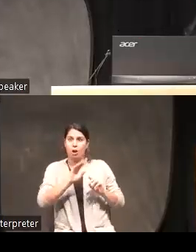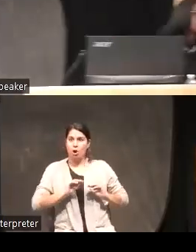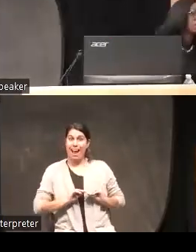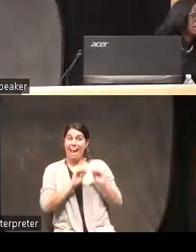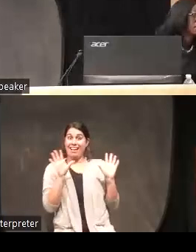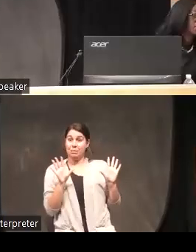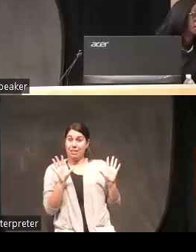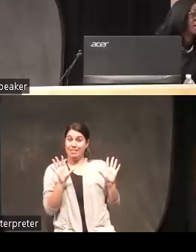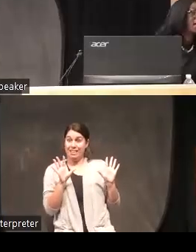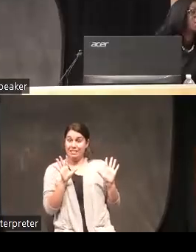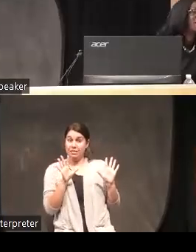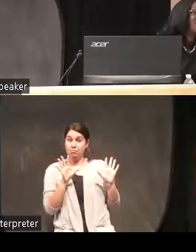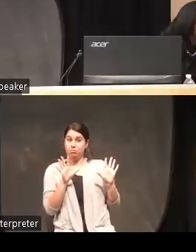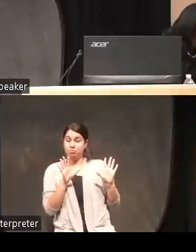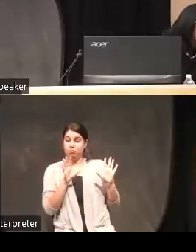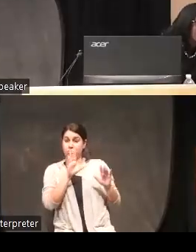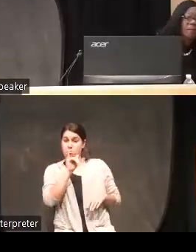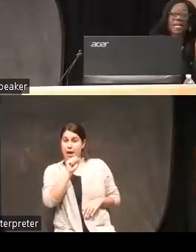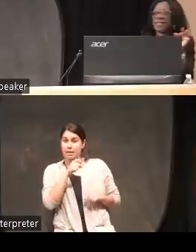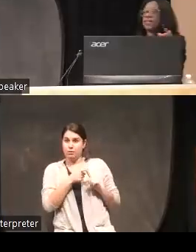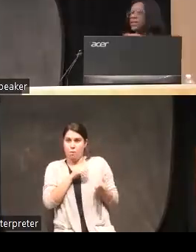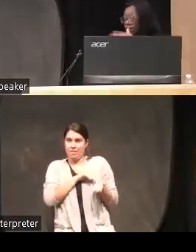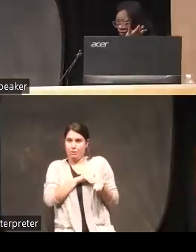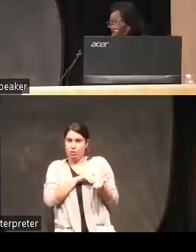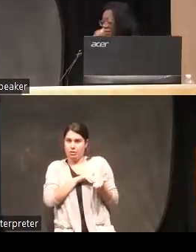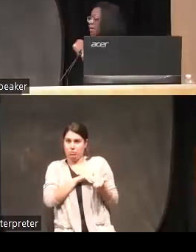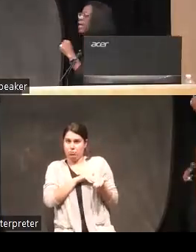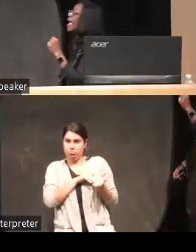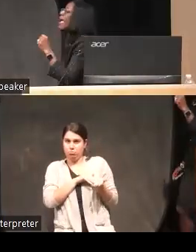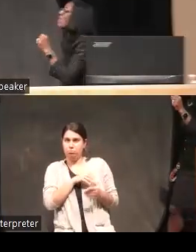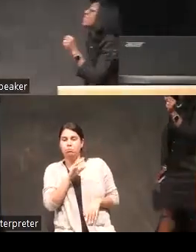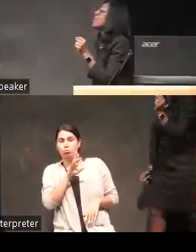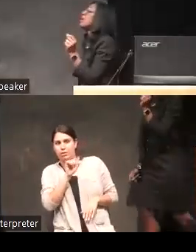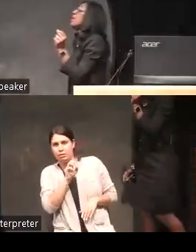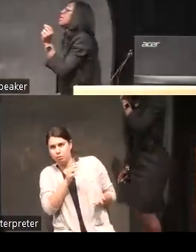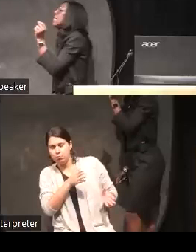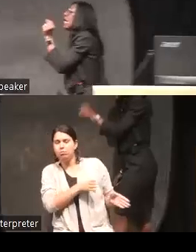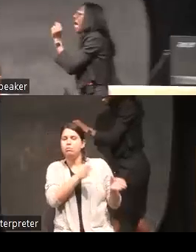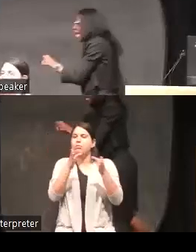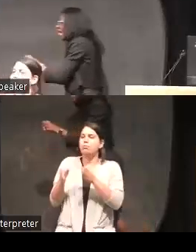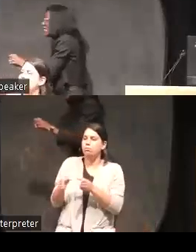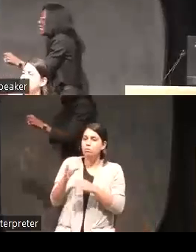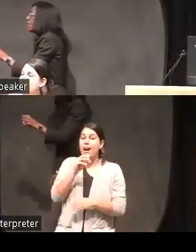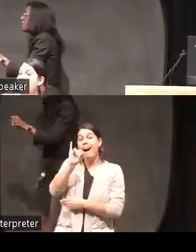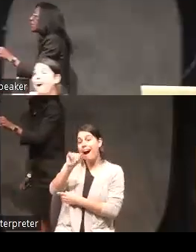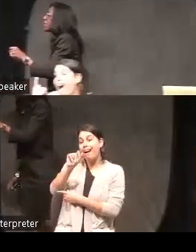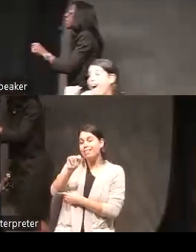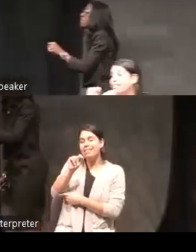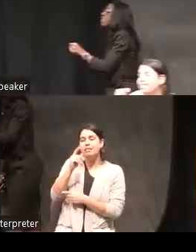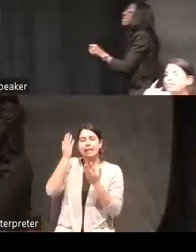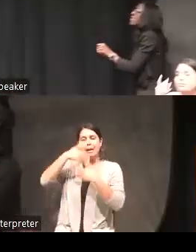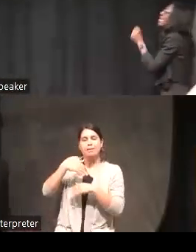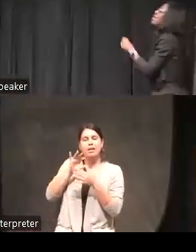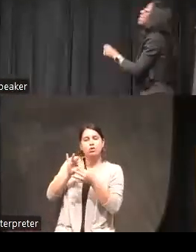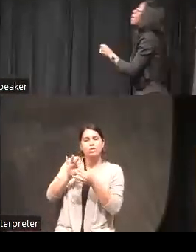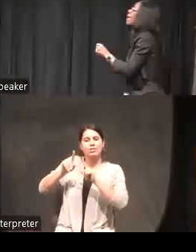physicians that participated, their explicit biases, racism, and their IAT, the implicit association